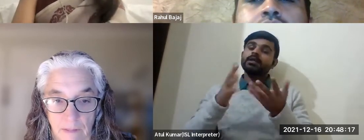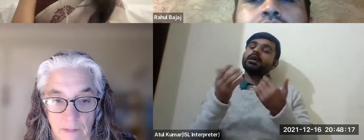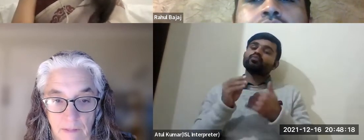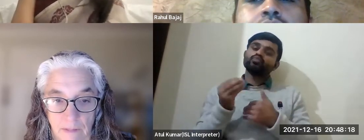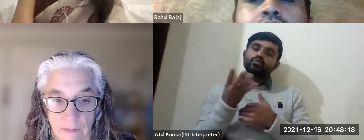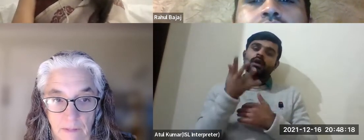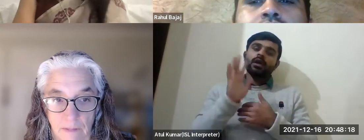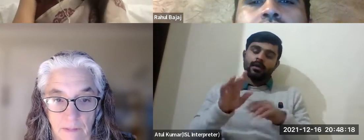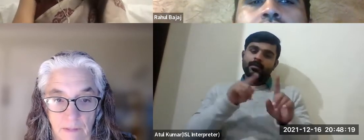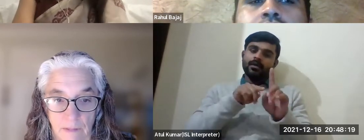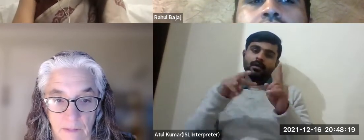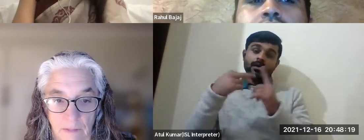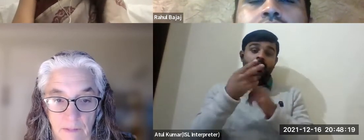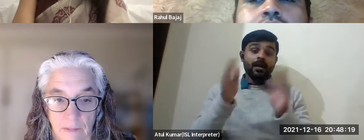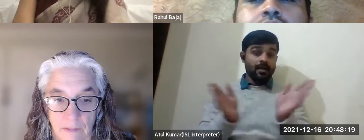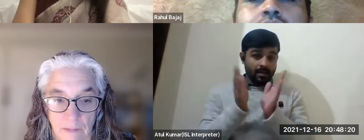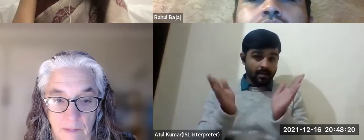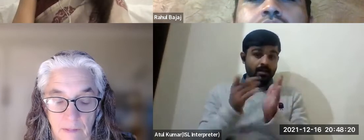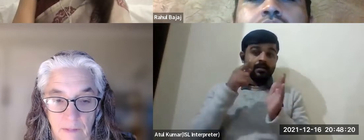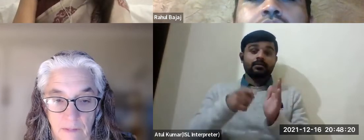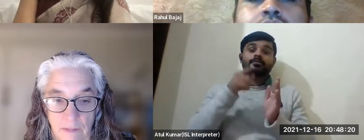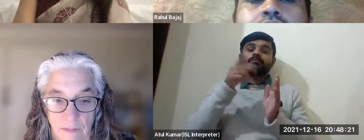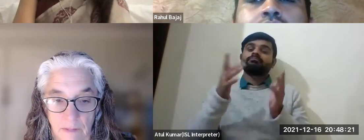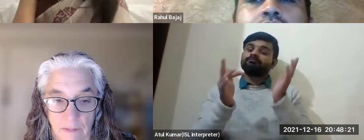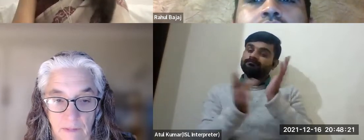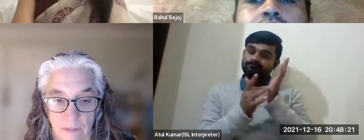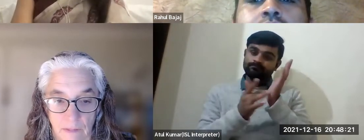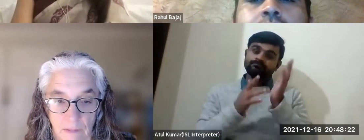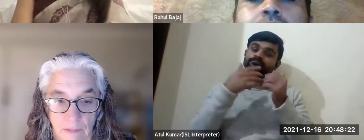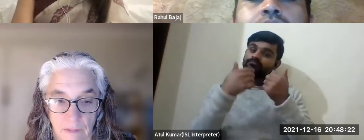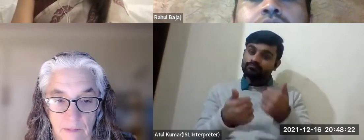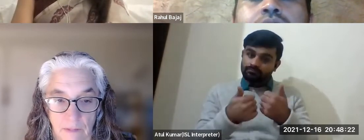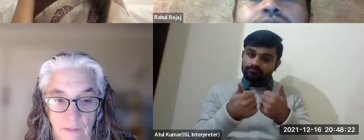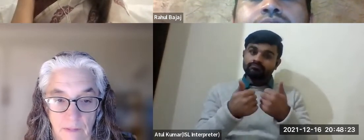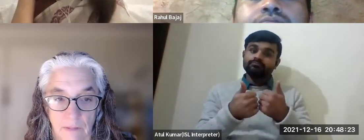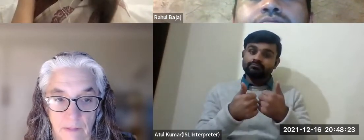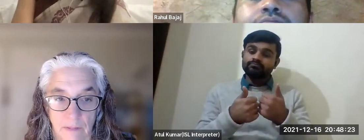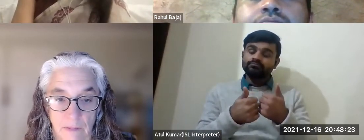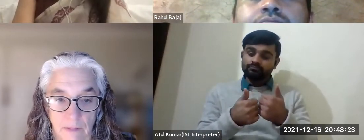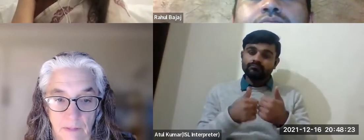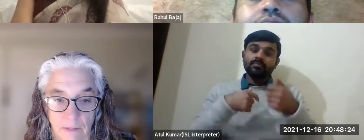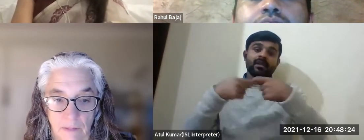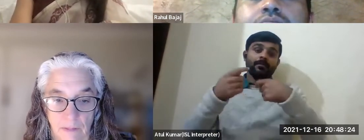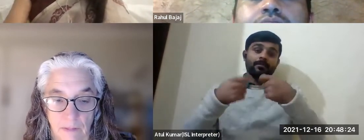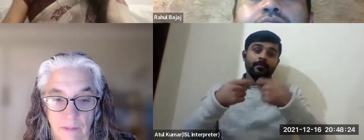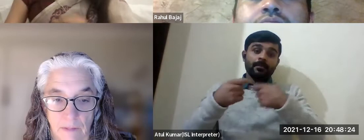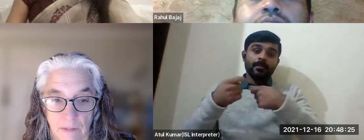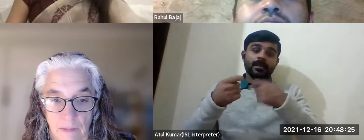I think we need to be promoting that this is tech for good. It is a business